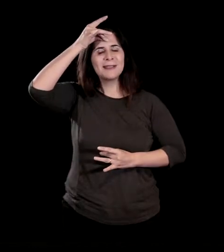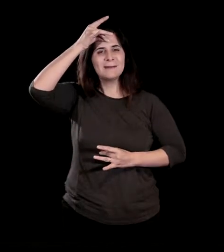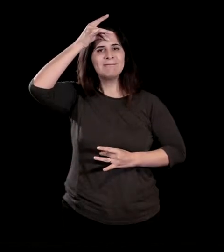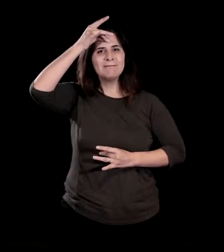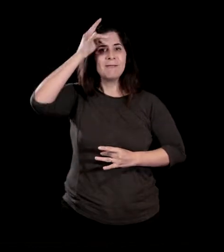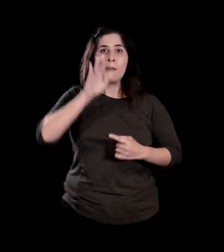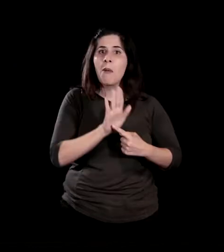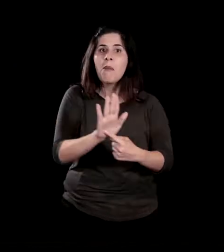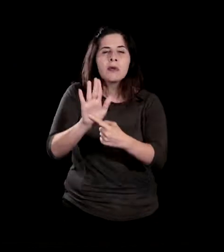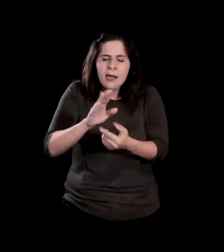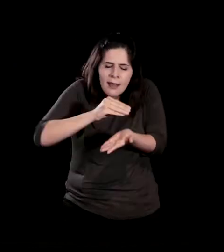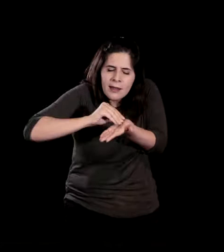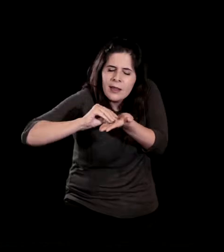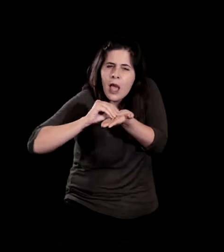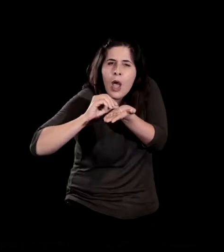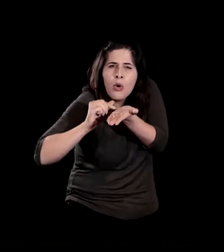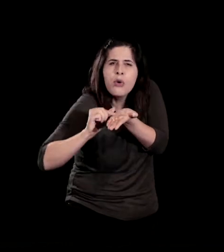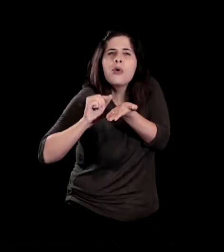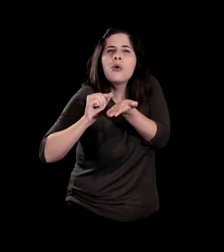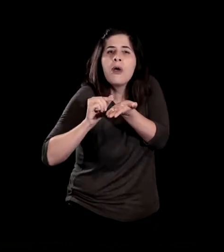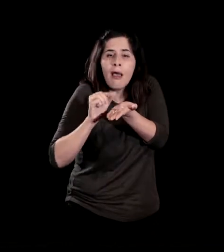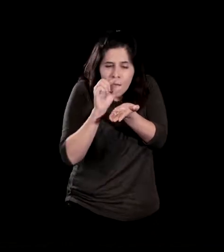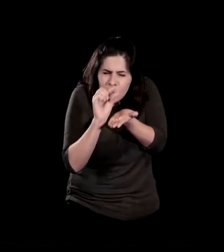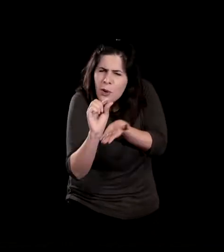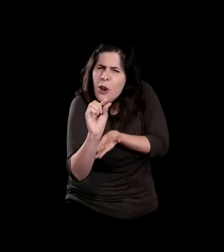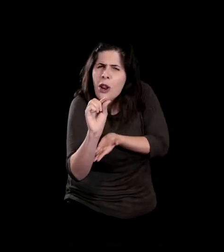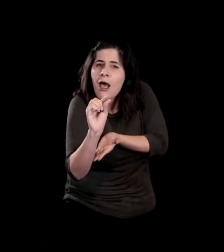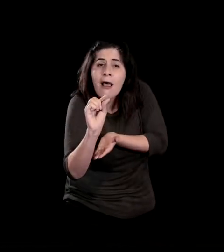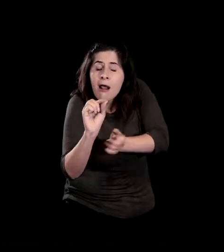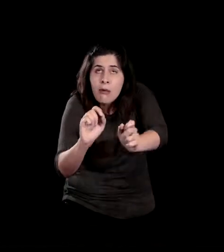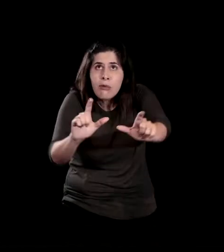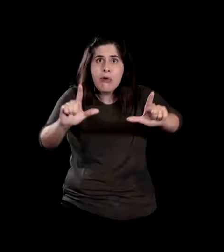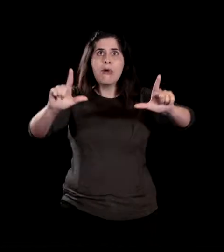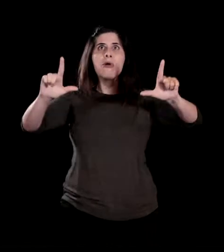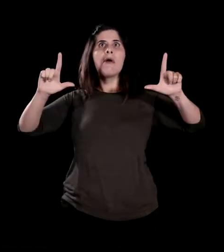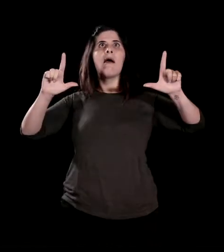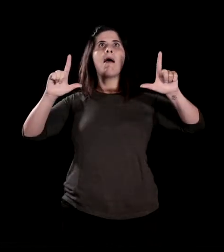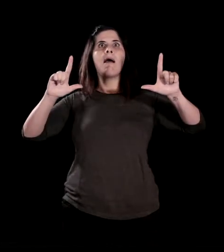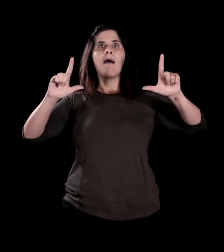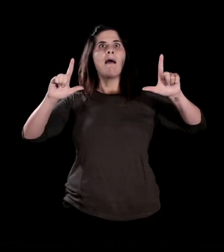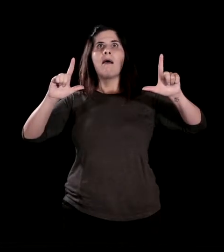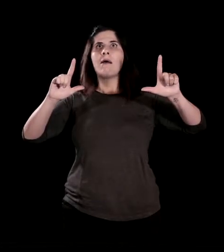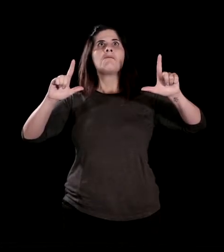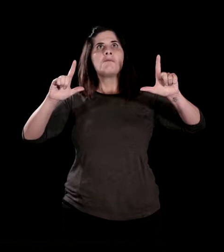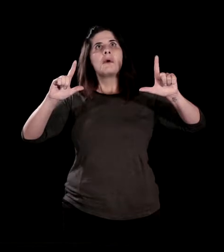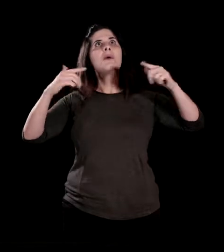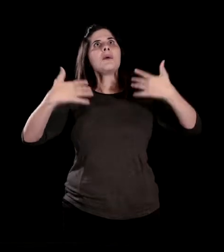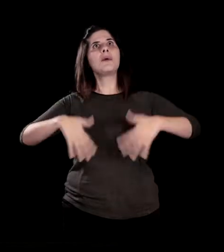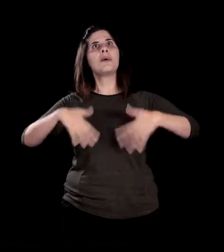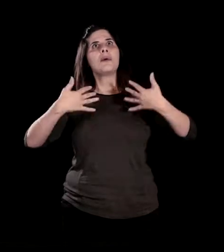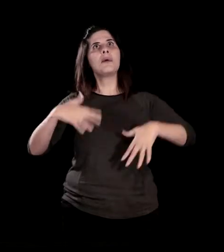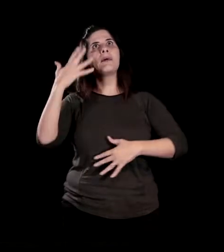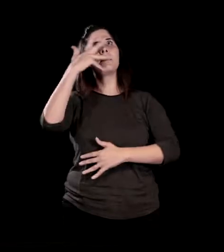magnificence and the beauty of the dust very, very in large case and large scale in the